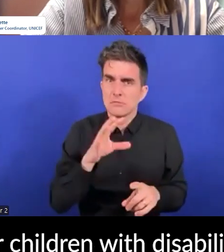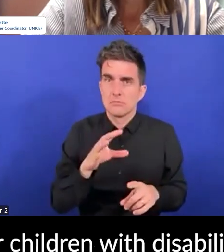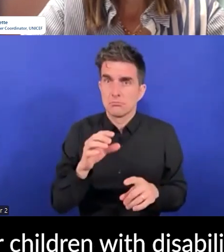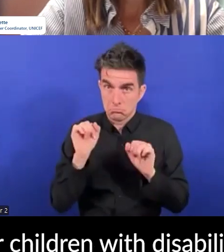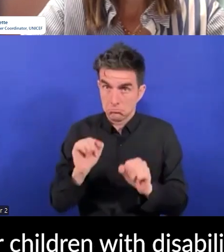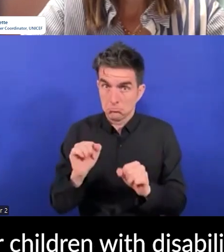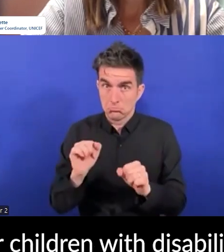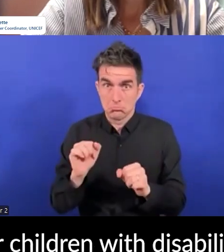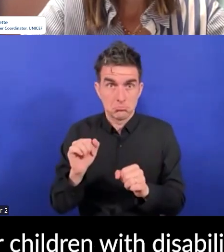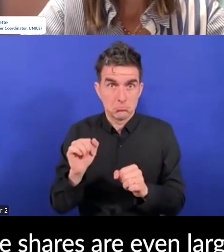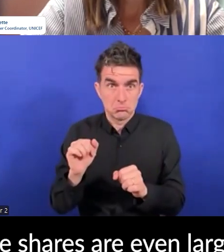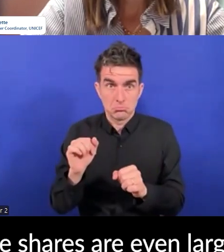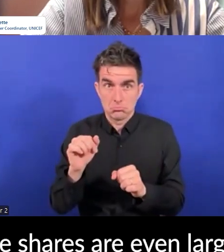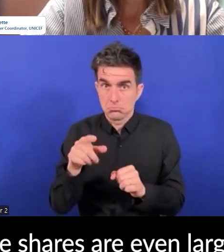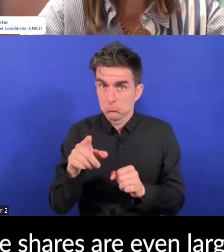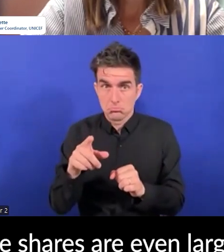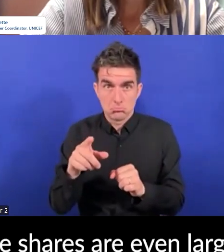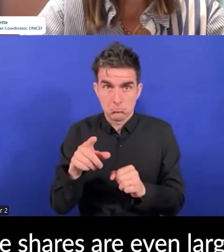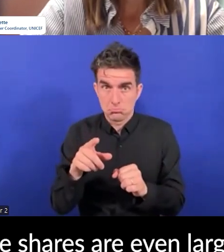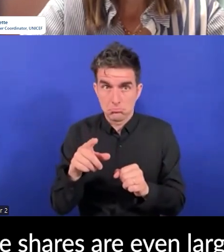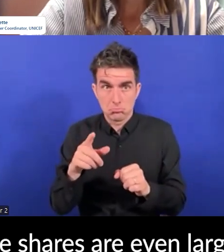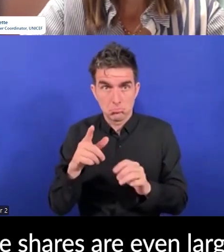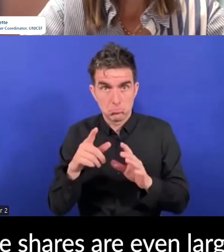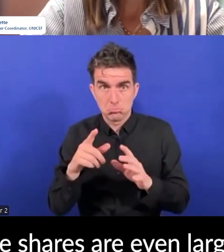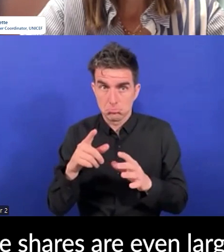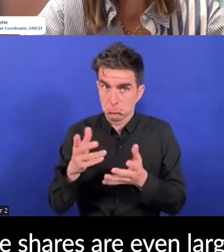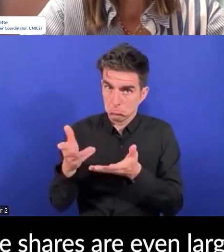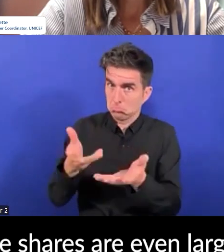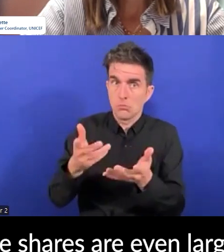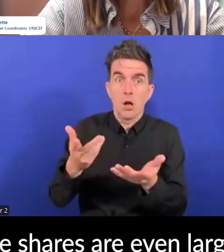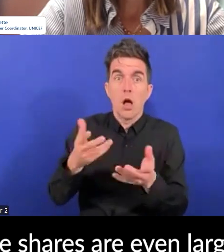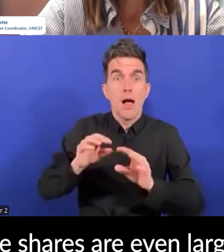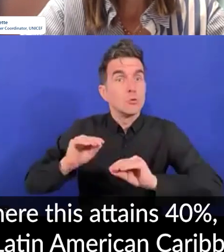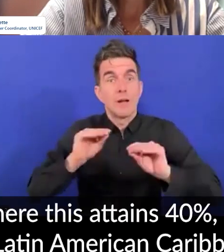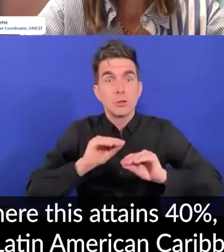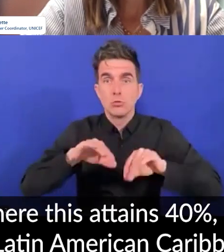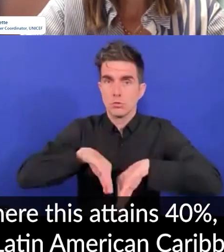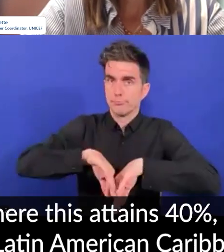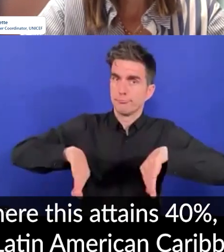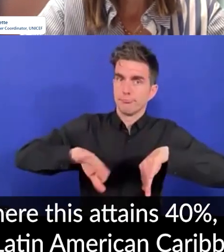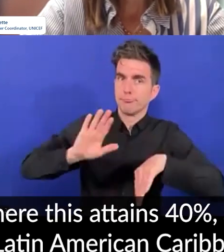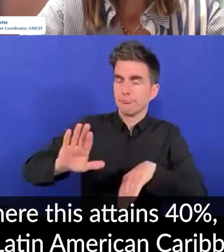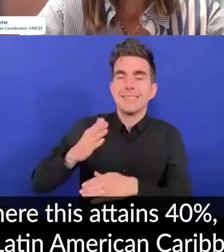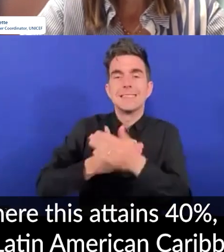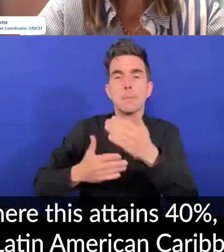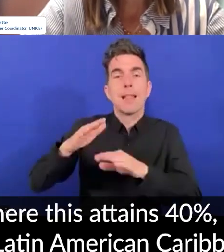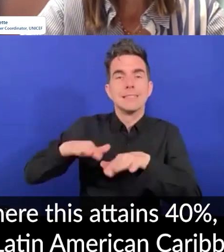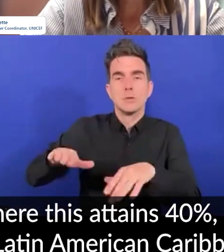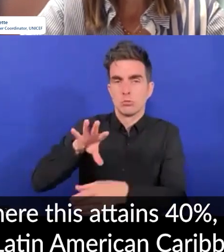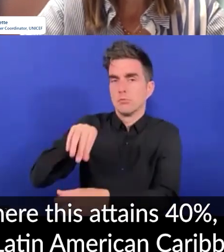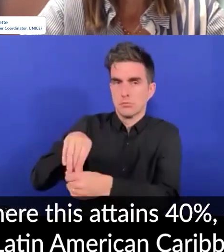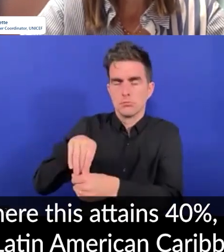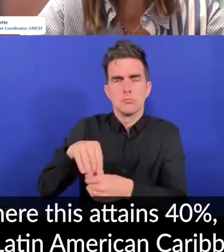with disabilities. And these shares are even larger in Asia, where this attains